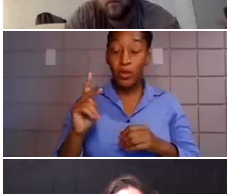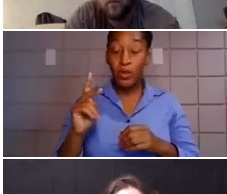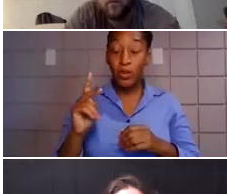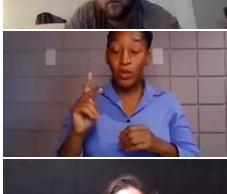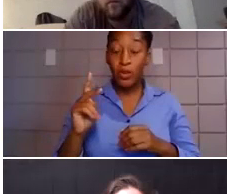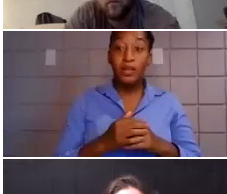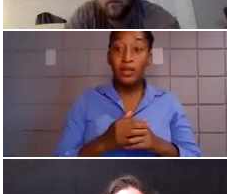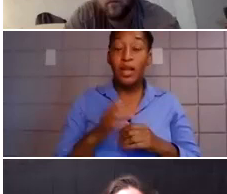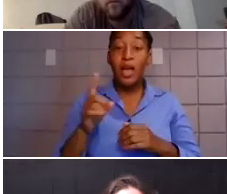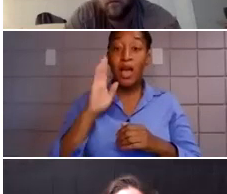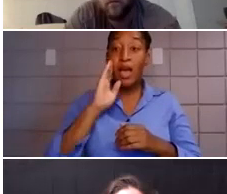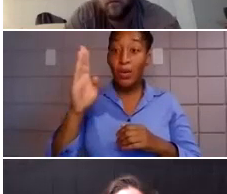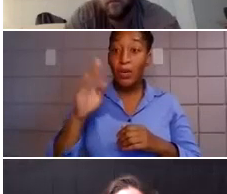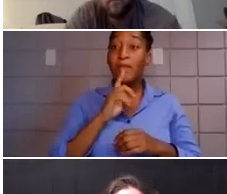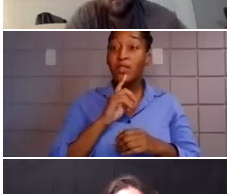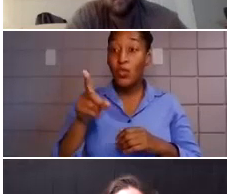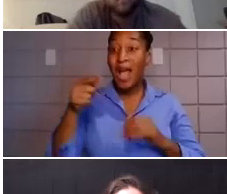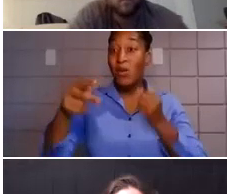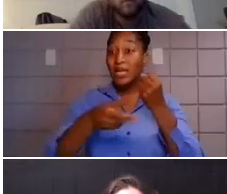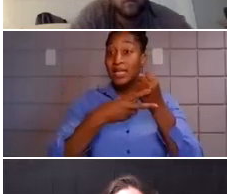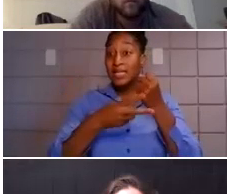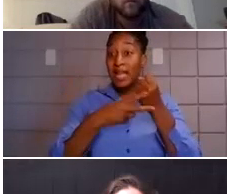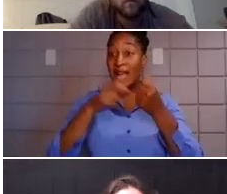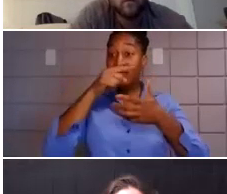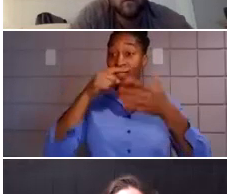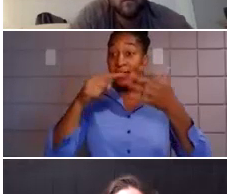you. I'll save these for you.